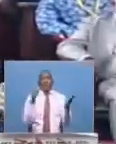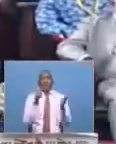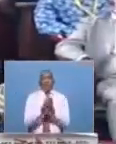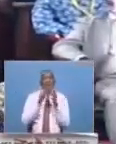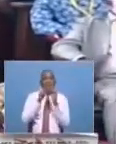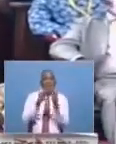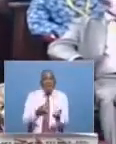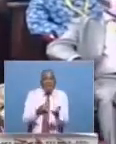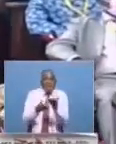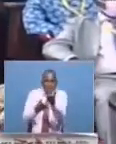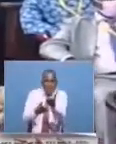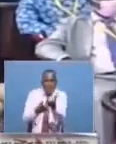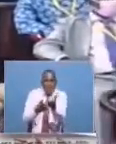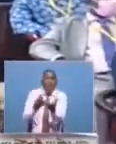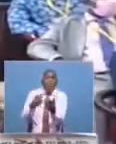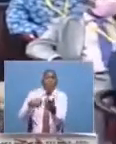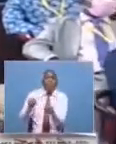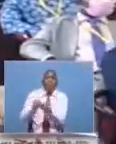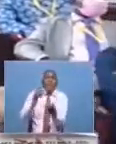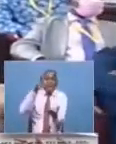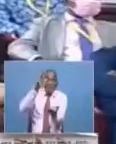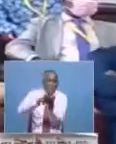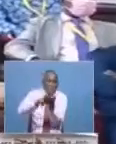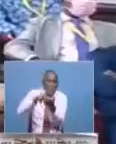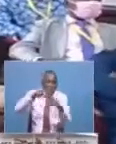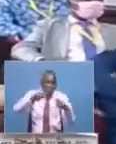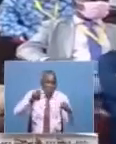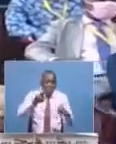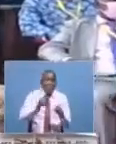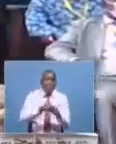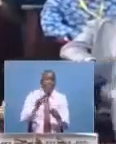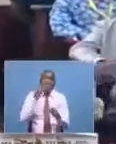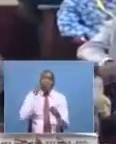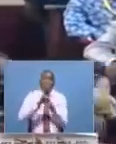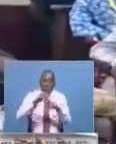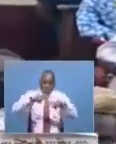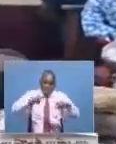has been verified again by her affidavit.